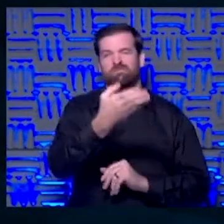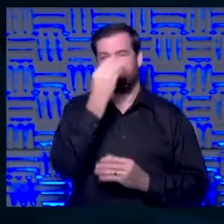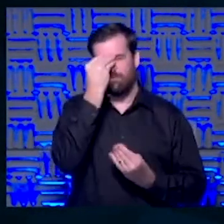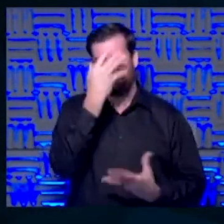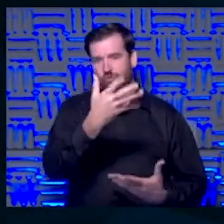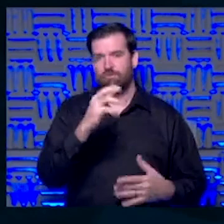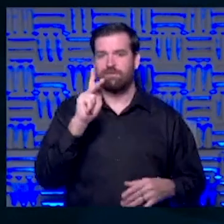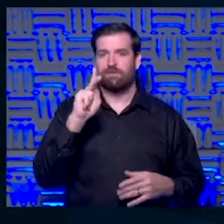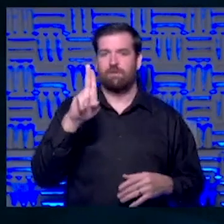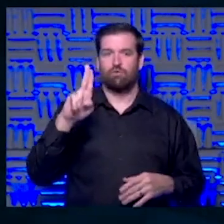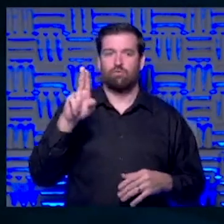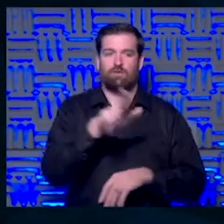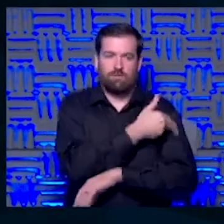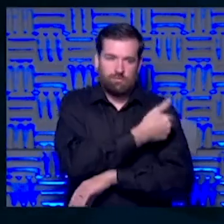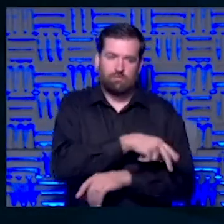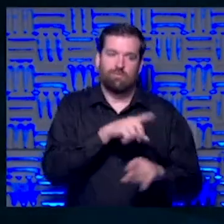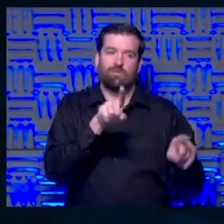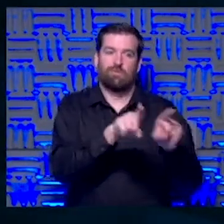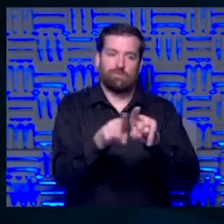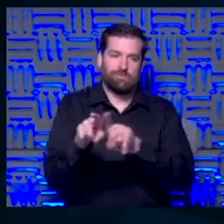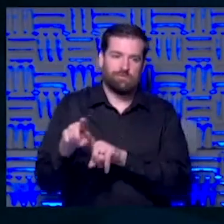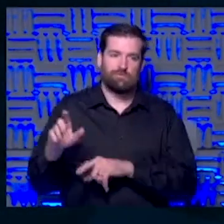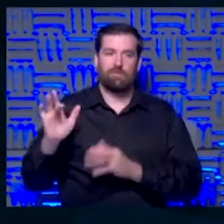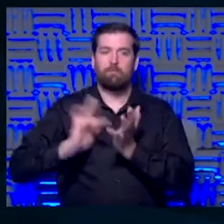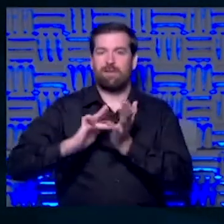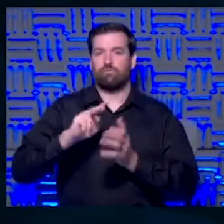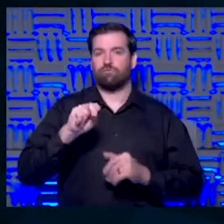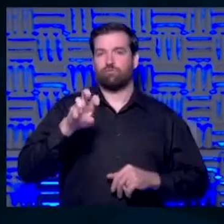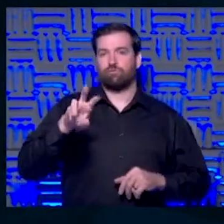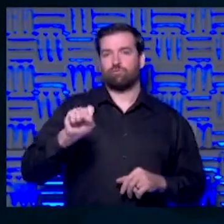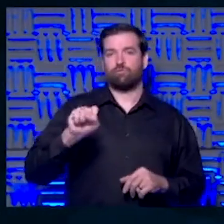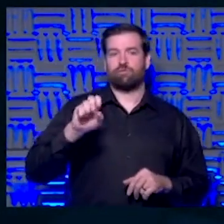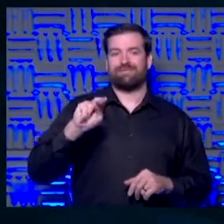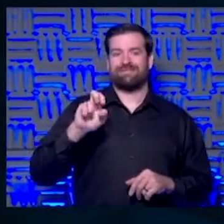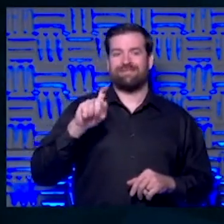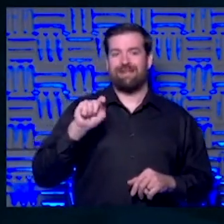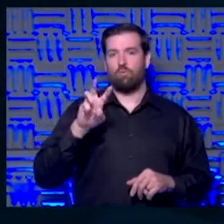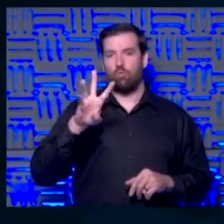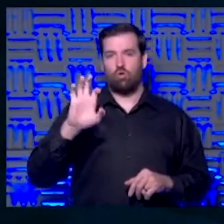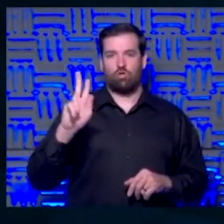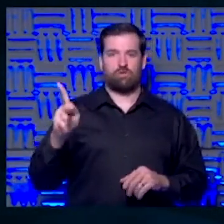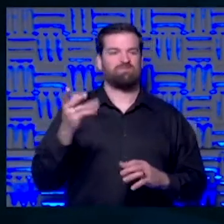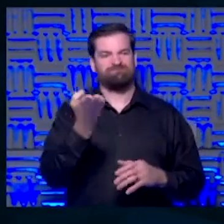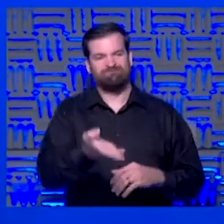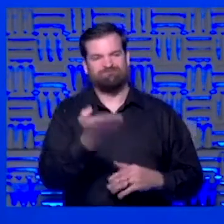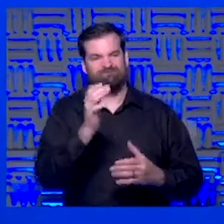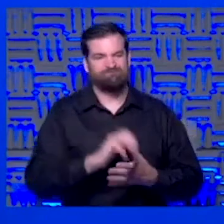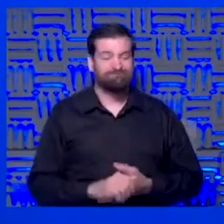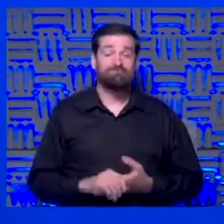there at KU Hospital. Also go to Medical News Network at kumc.edu. Send those pictures in. We like to see